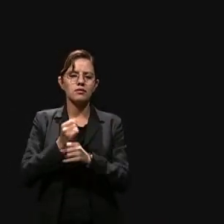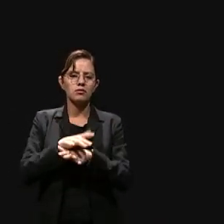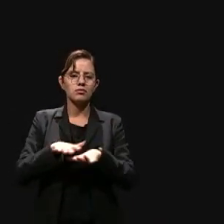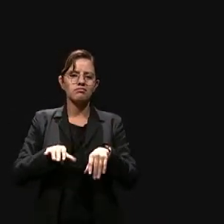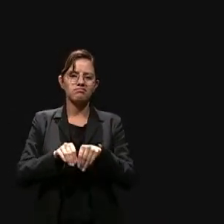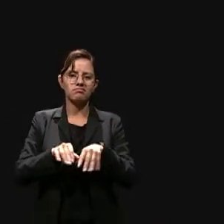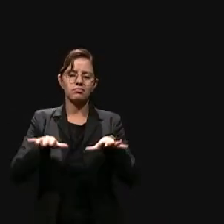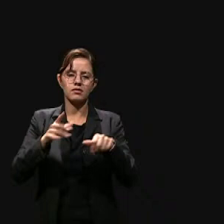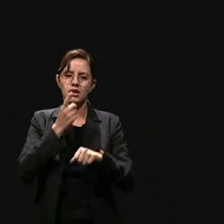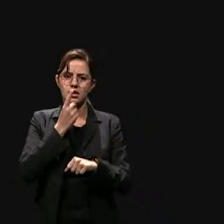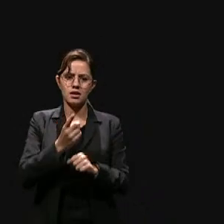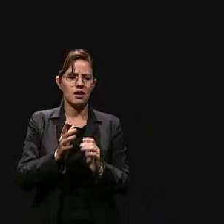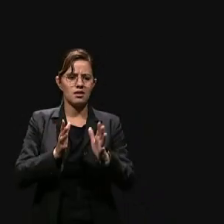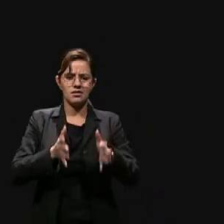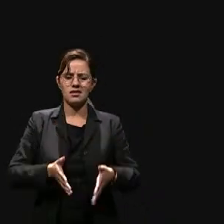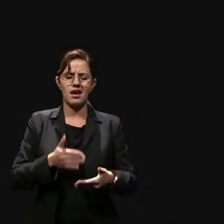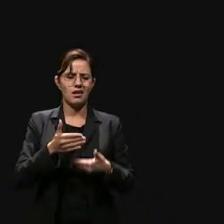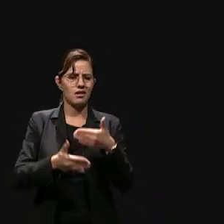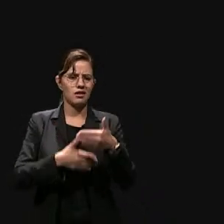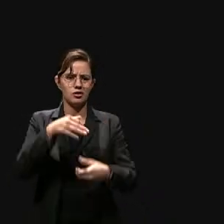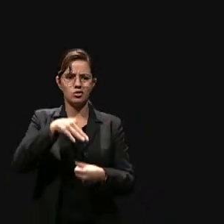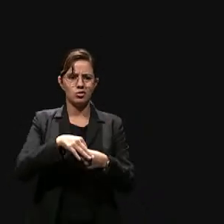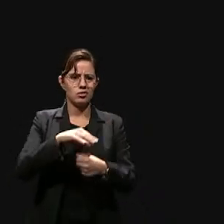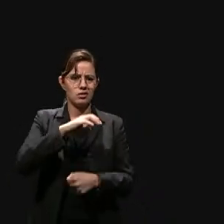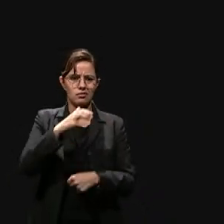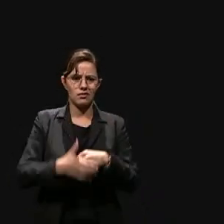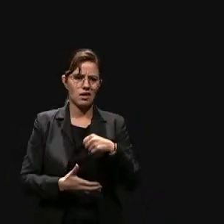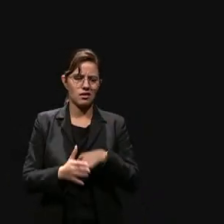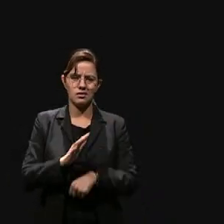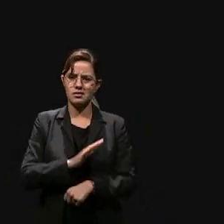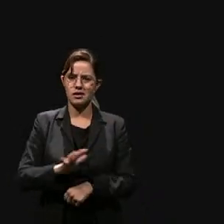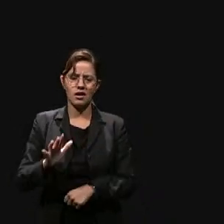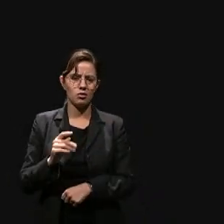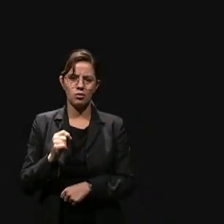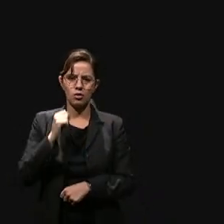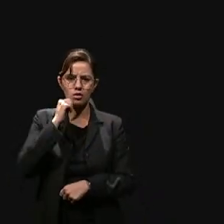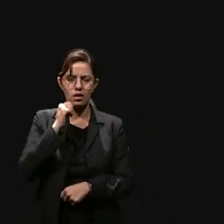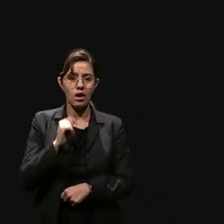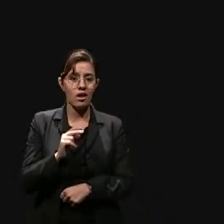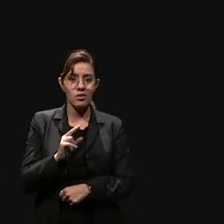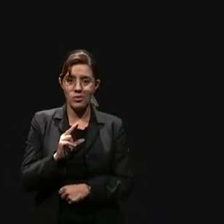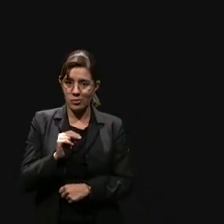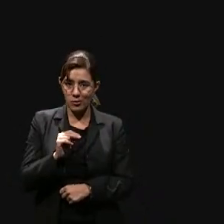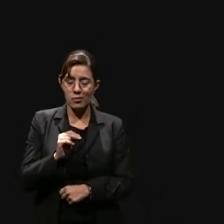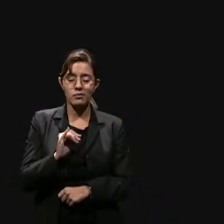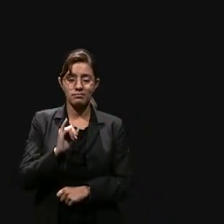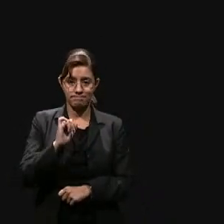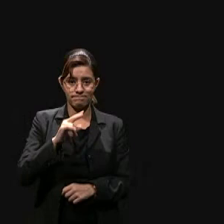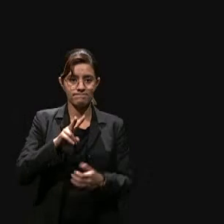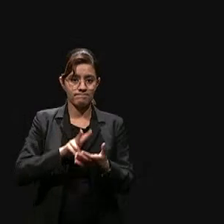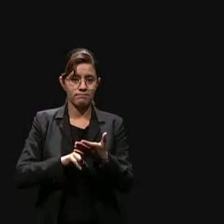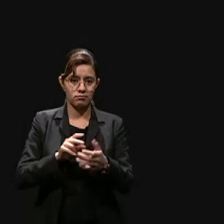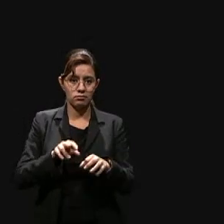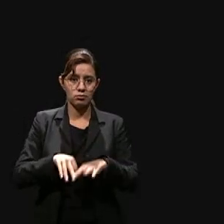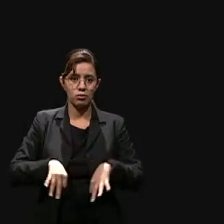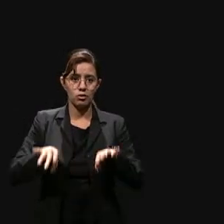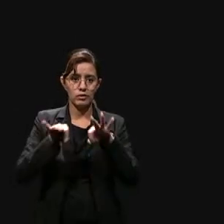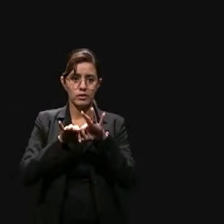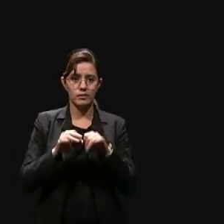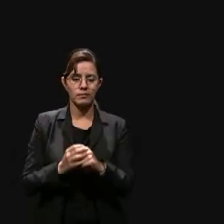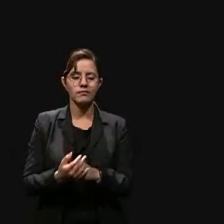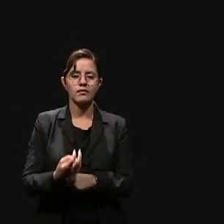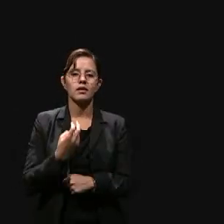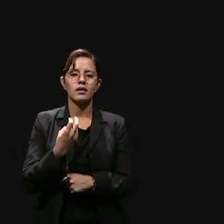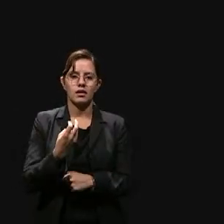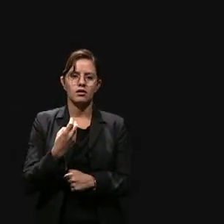couldn't be less true. When it comes to the legislation, we have a variety of ways that the last couple of